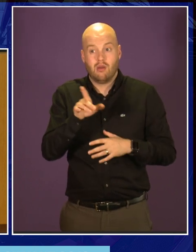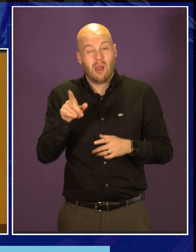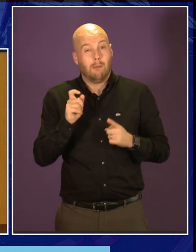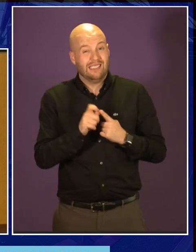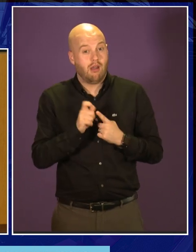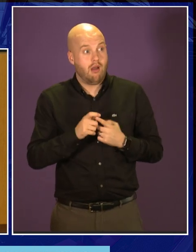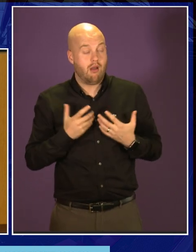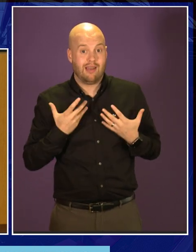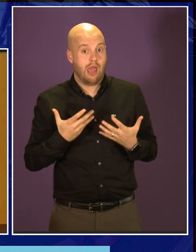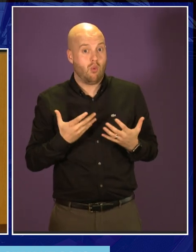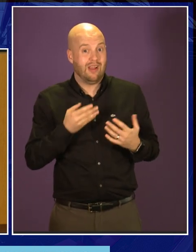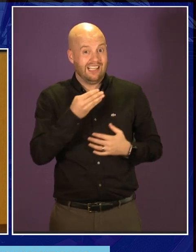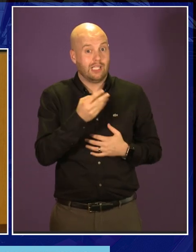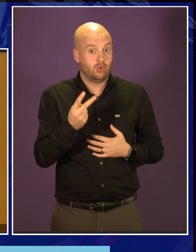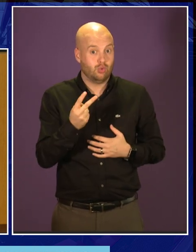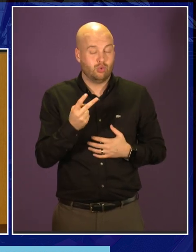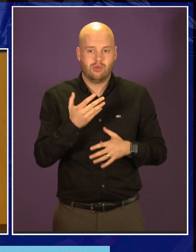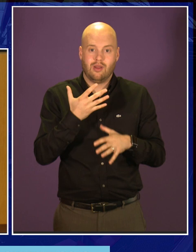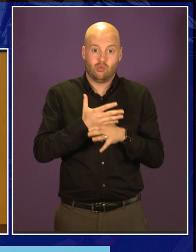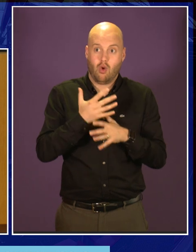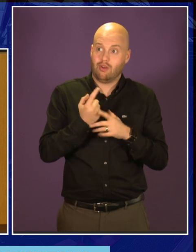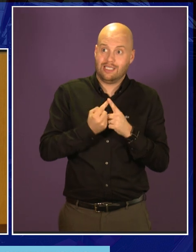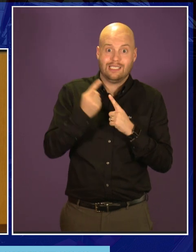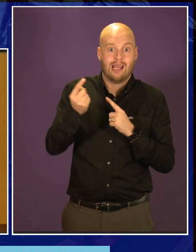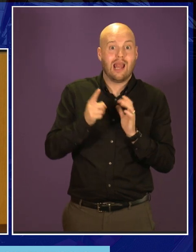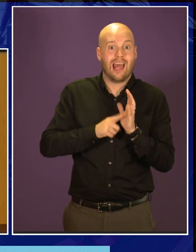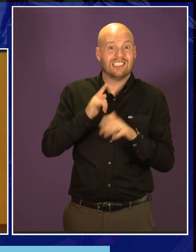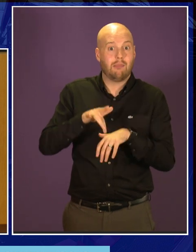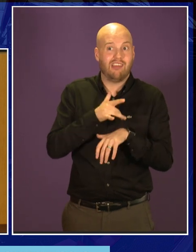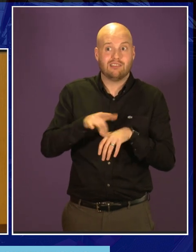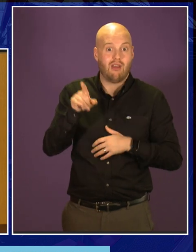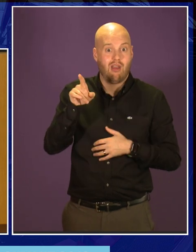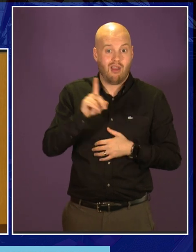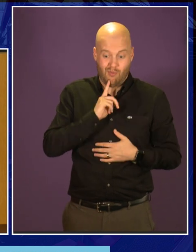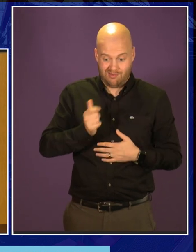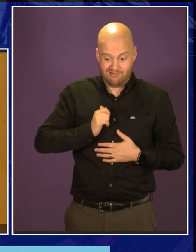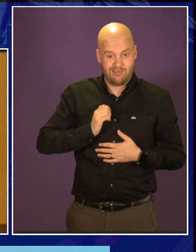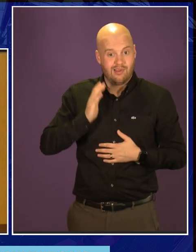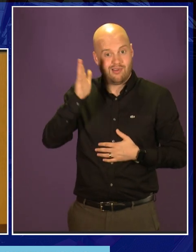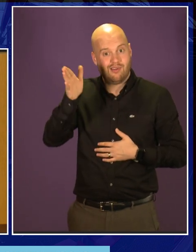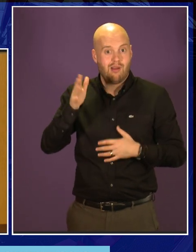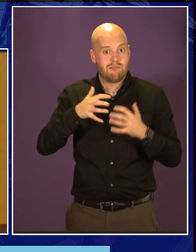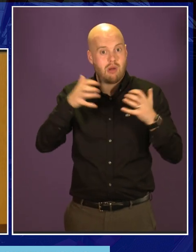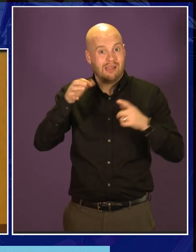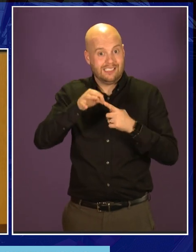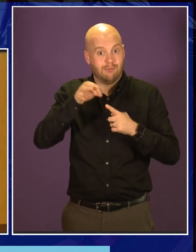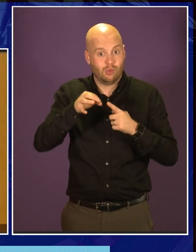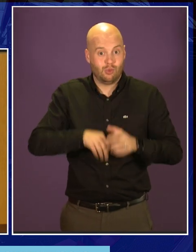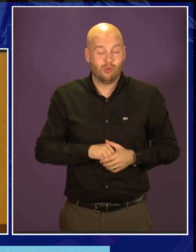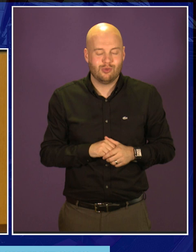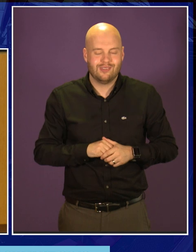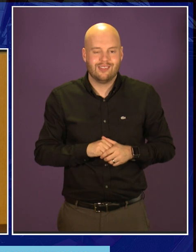92 and is working up the road in the Lyceum Theatre. We're about to go up and do a public interview with him. And Akram, of course, has